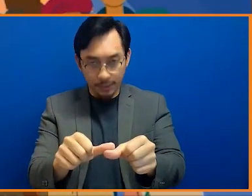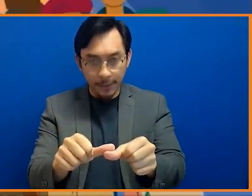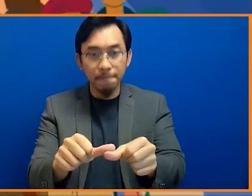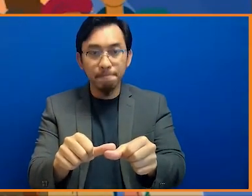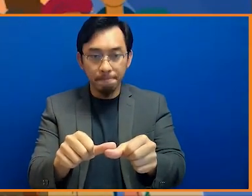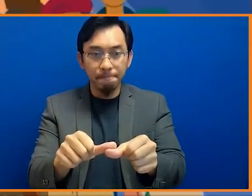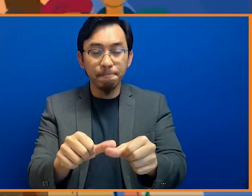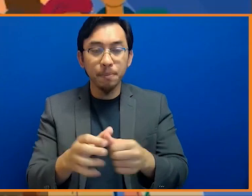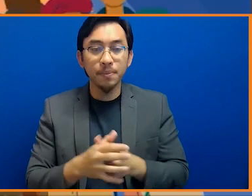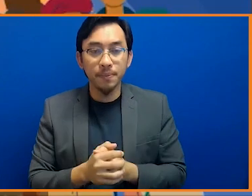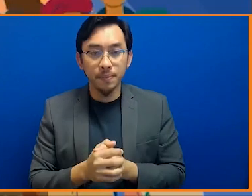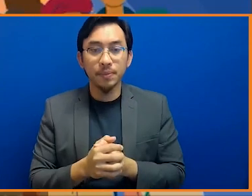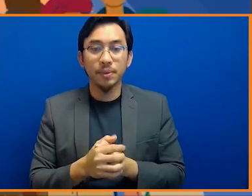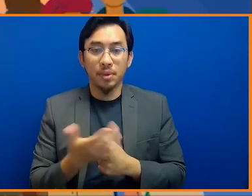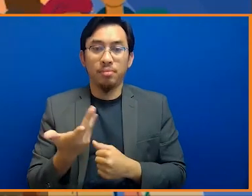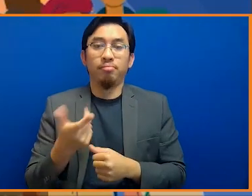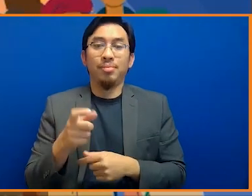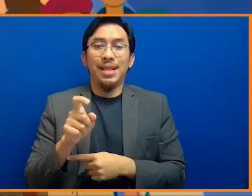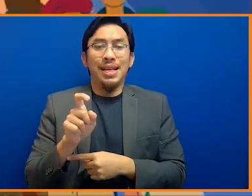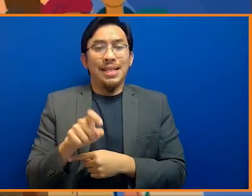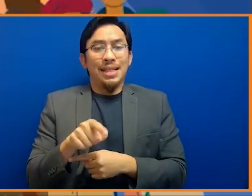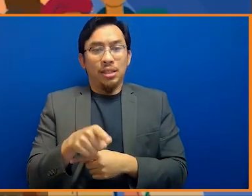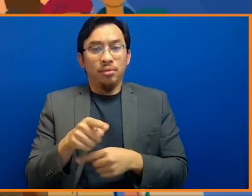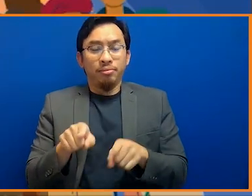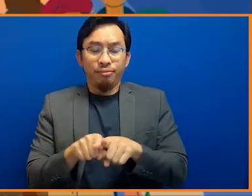before. So we need to